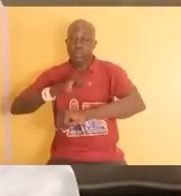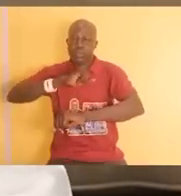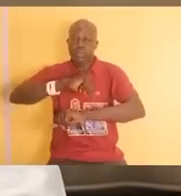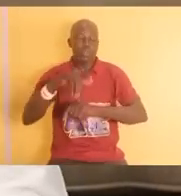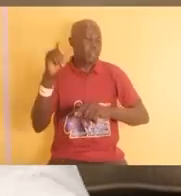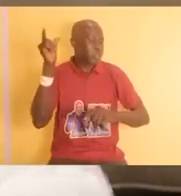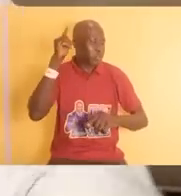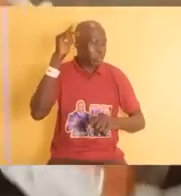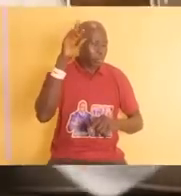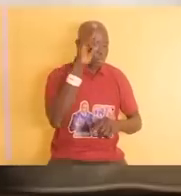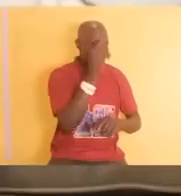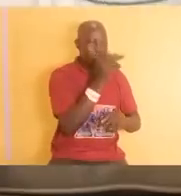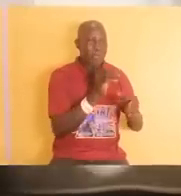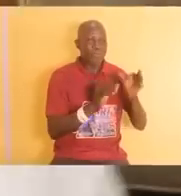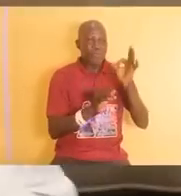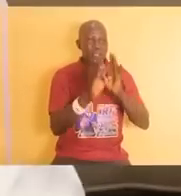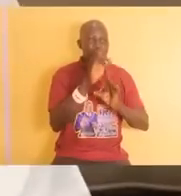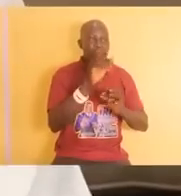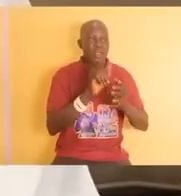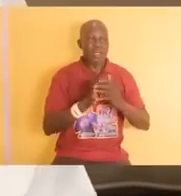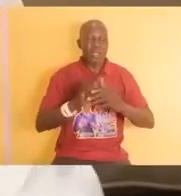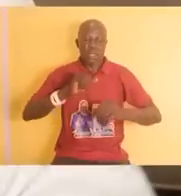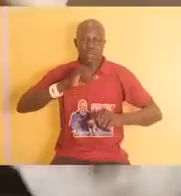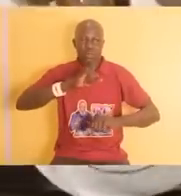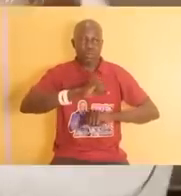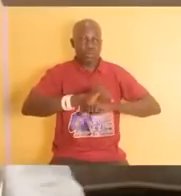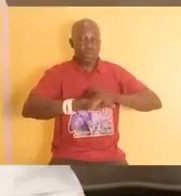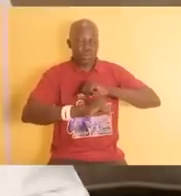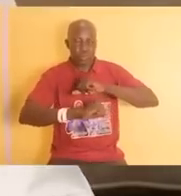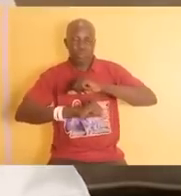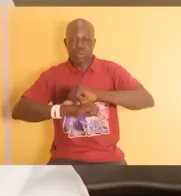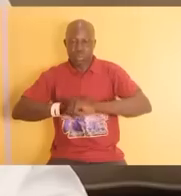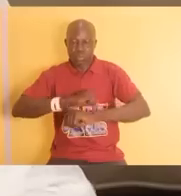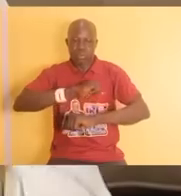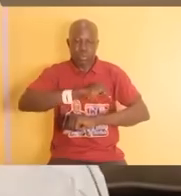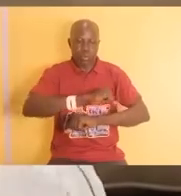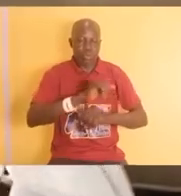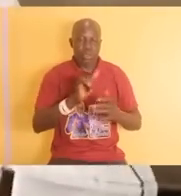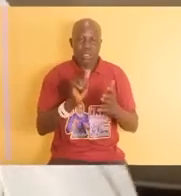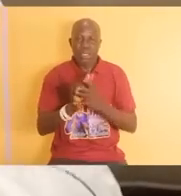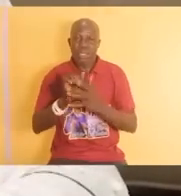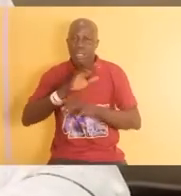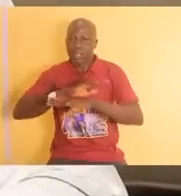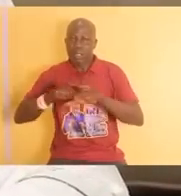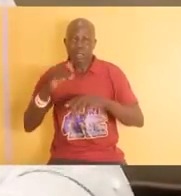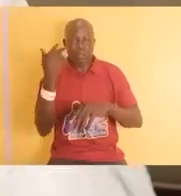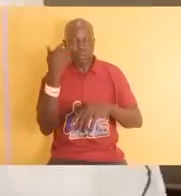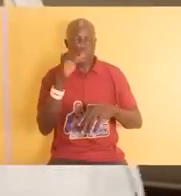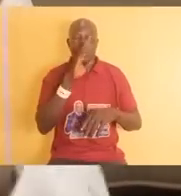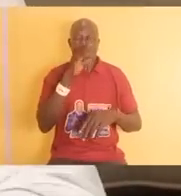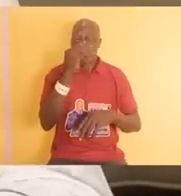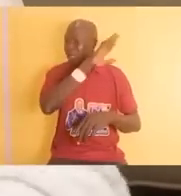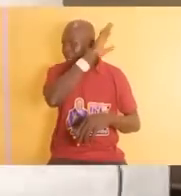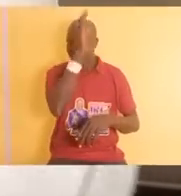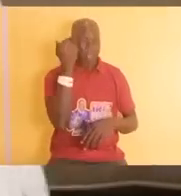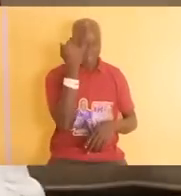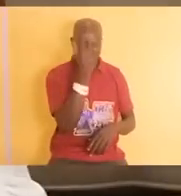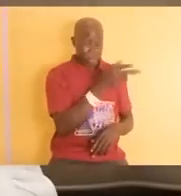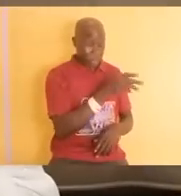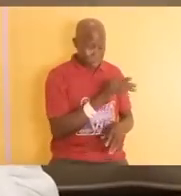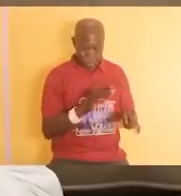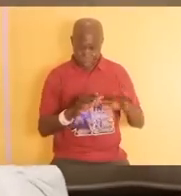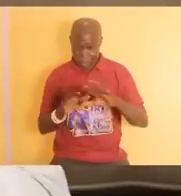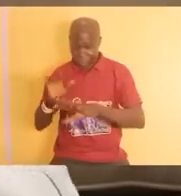This is a struggle. If you are just struggling, don't struggle. Don't tiraka. Oh, that be a deal, you know. As if you just see. Don't come with you.